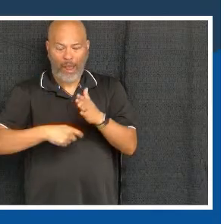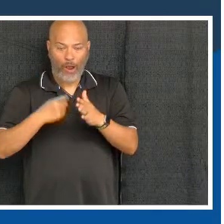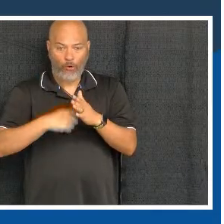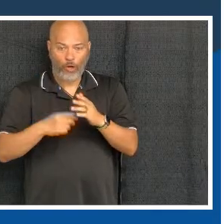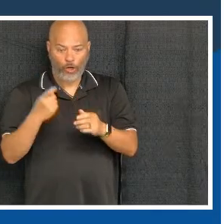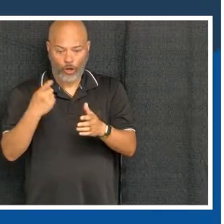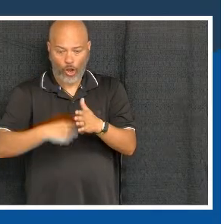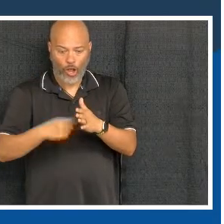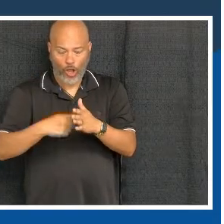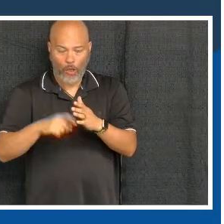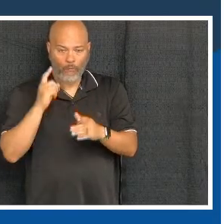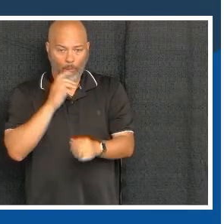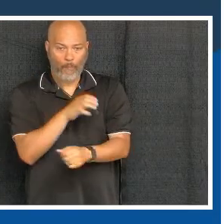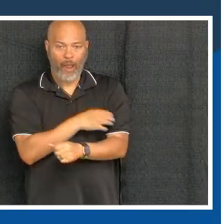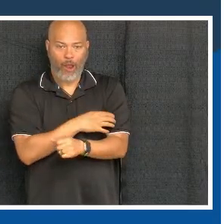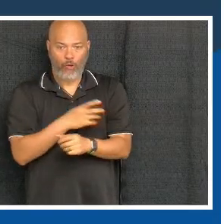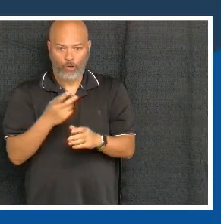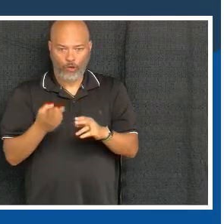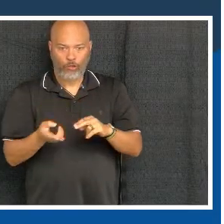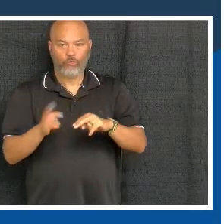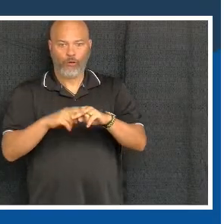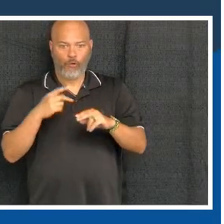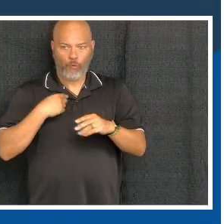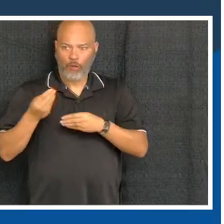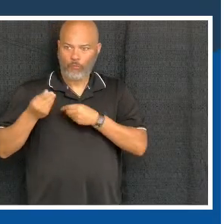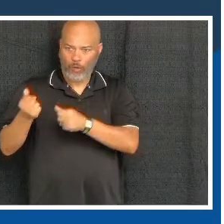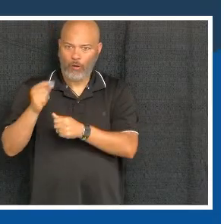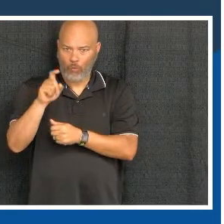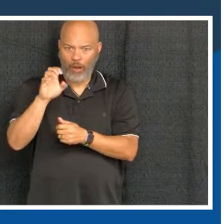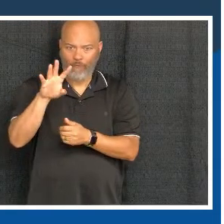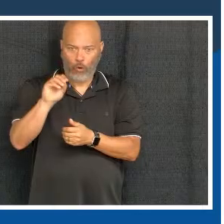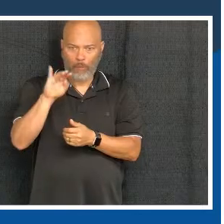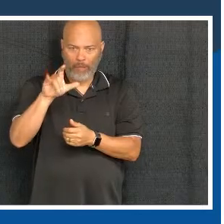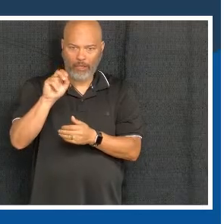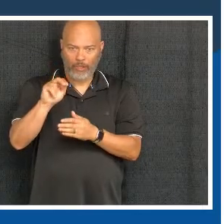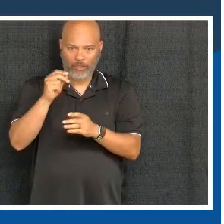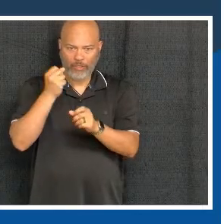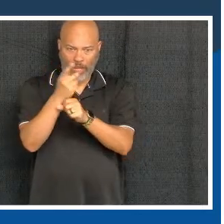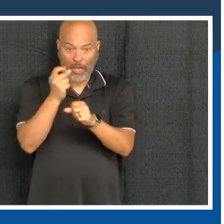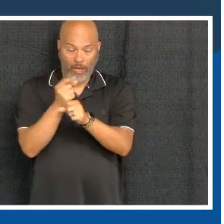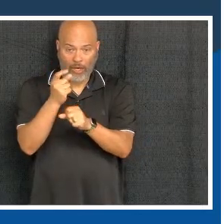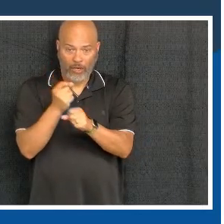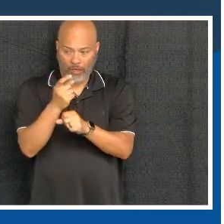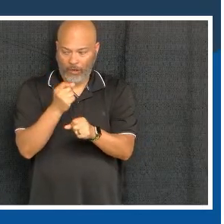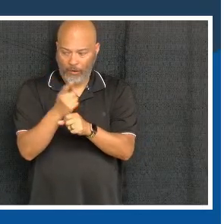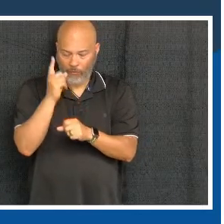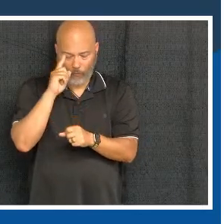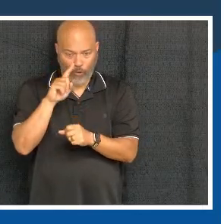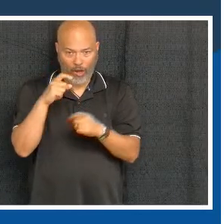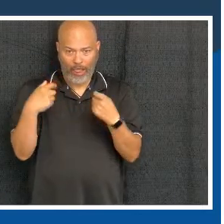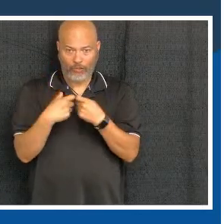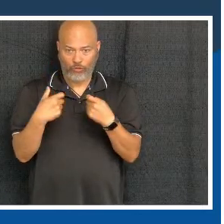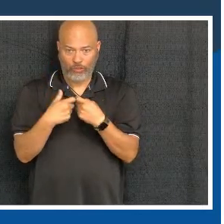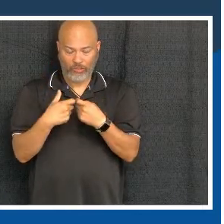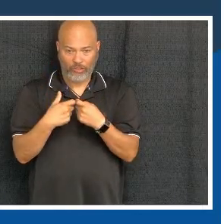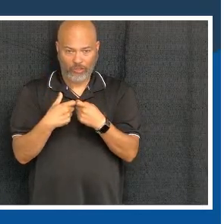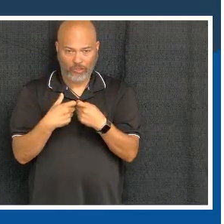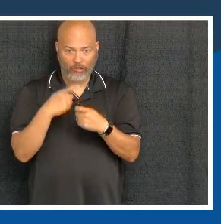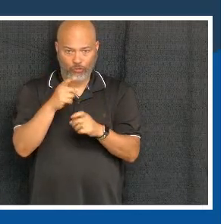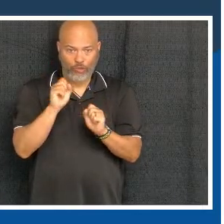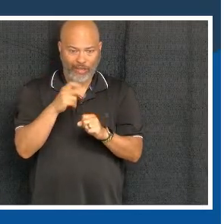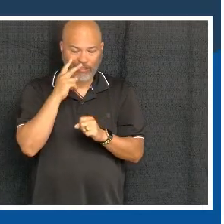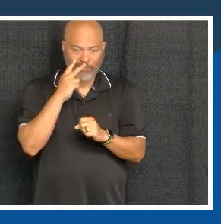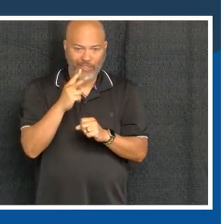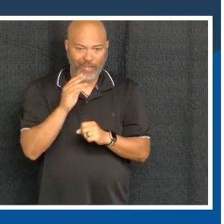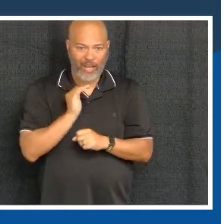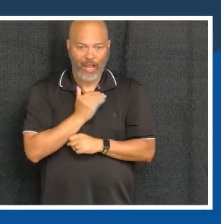rise. We are currently paying TVA about $140 million a year for our power. You can also see